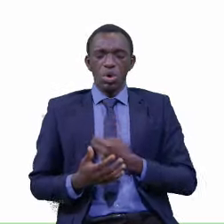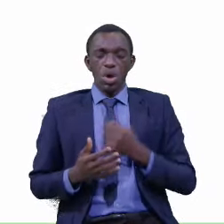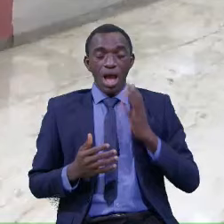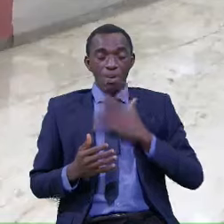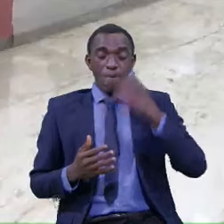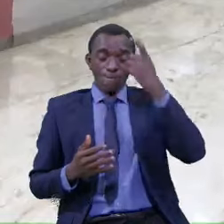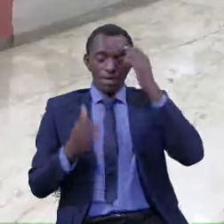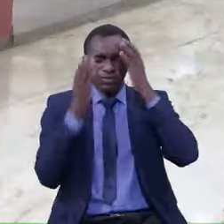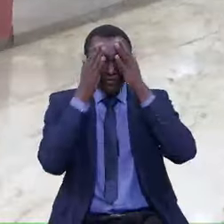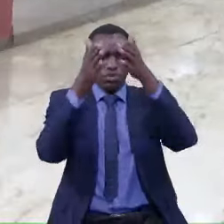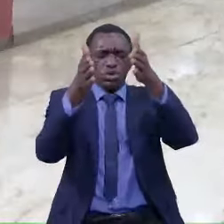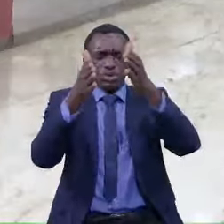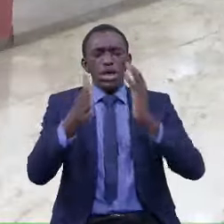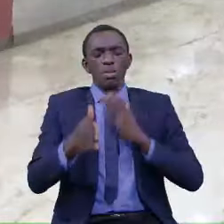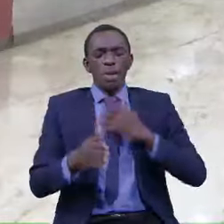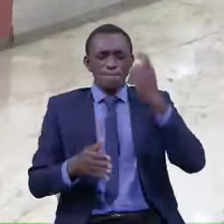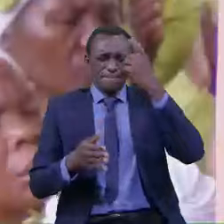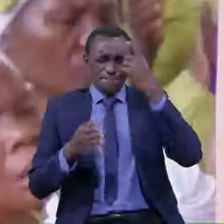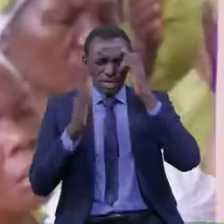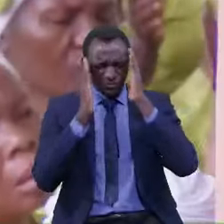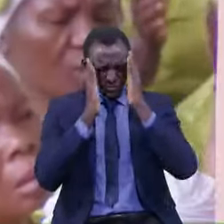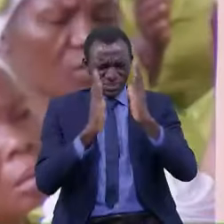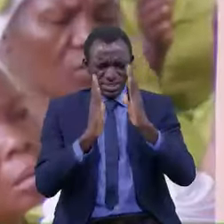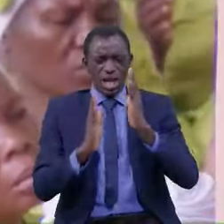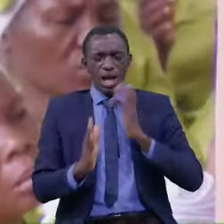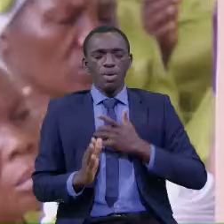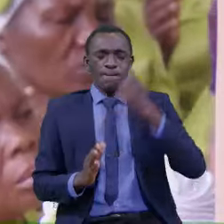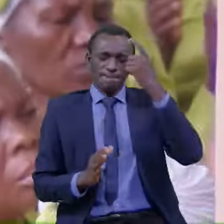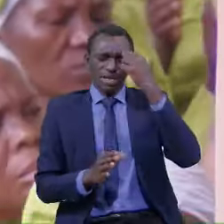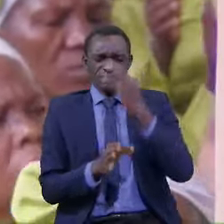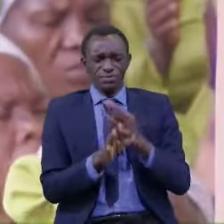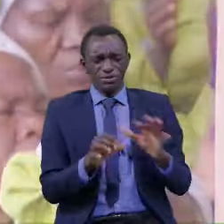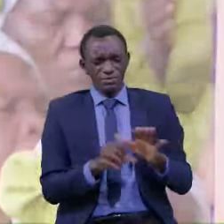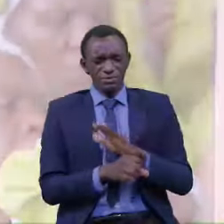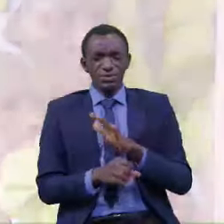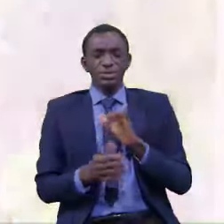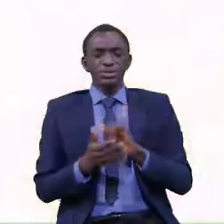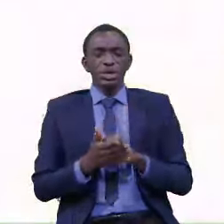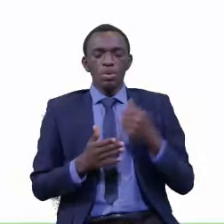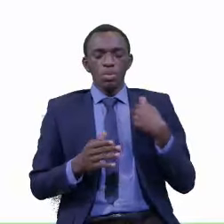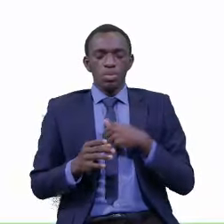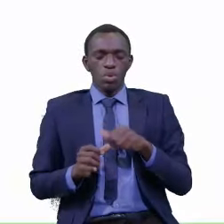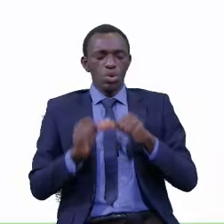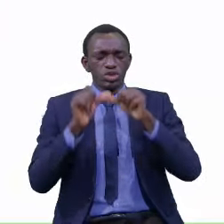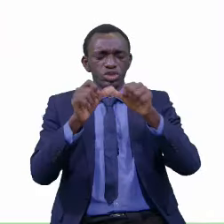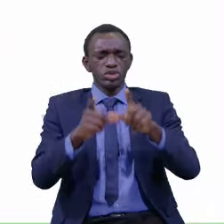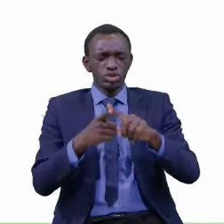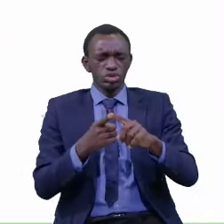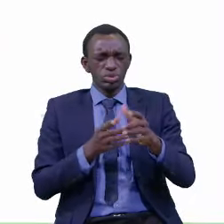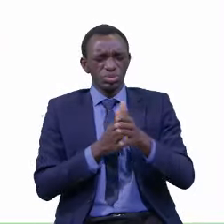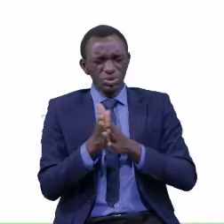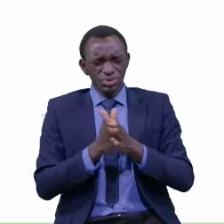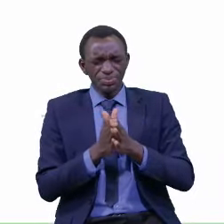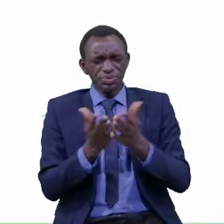fixed mind, faithful mind that is going and pursuing, accomplish it in